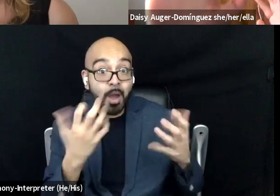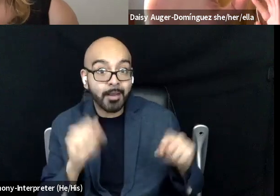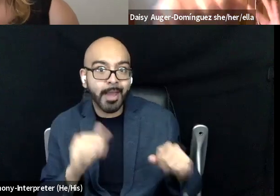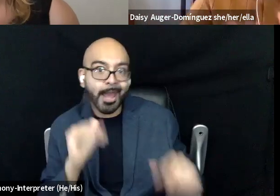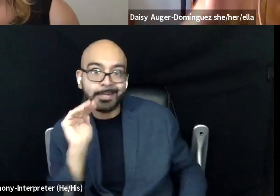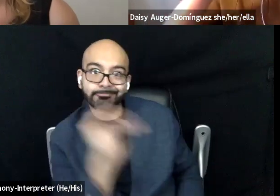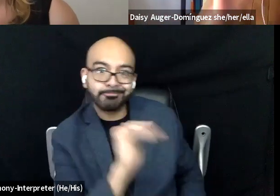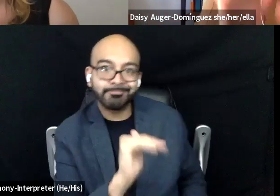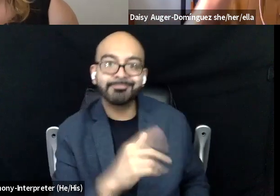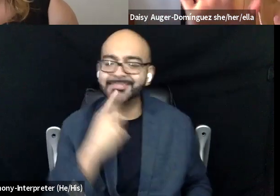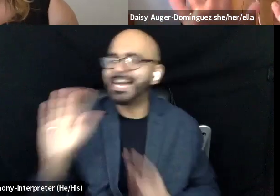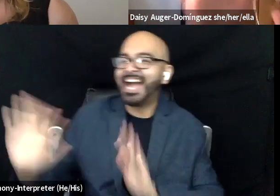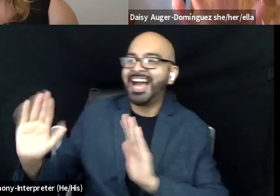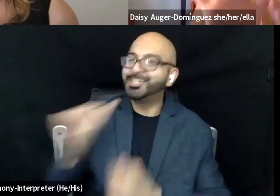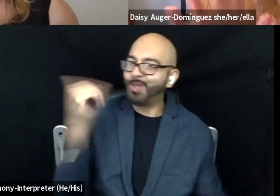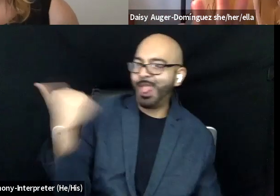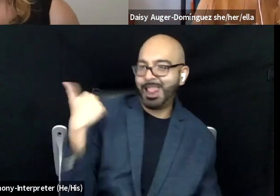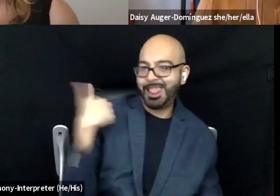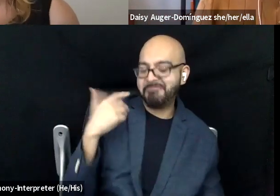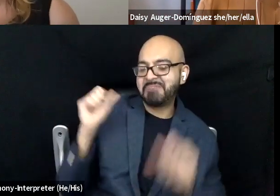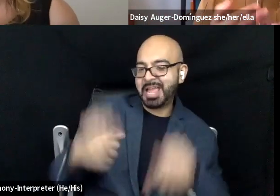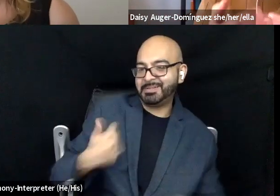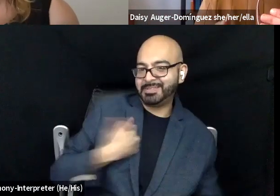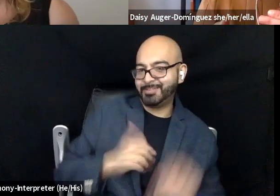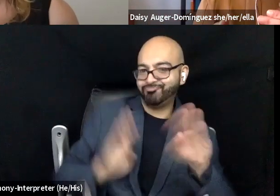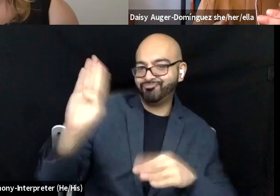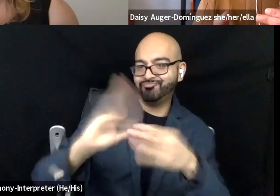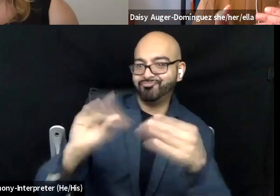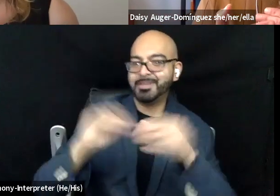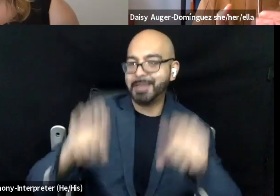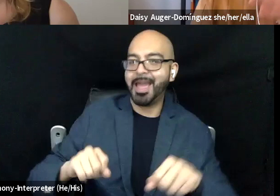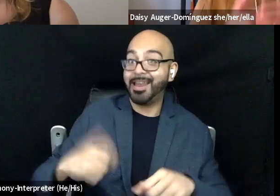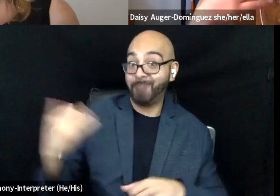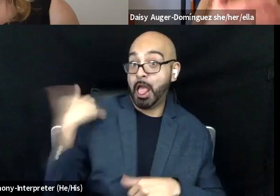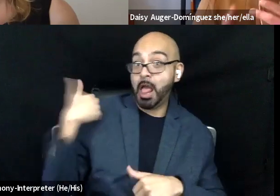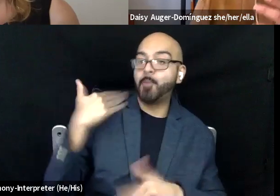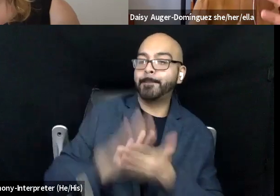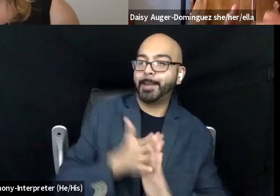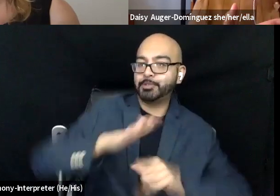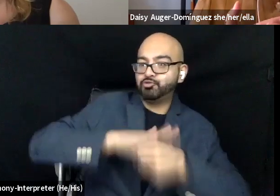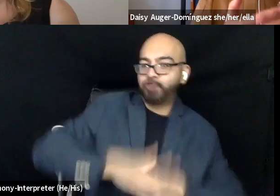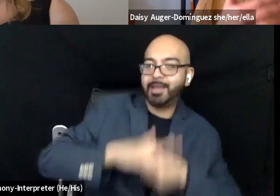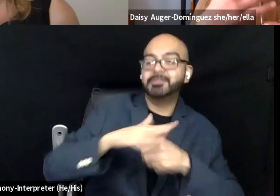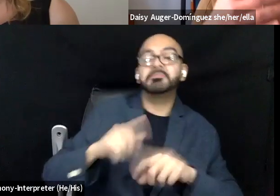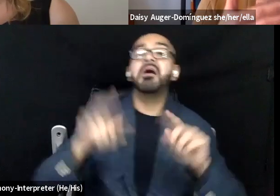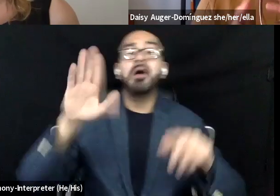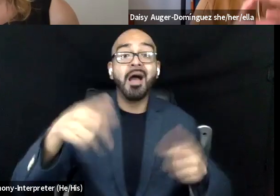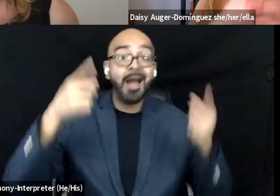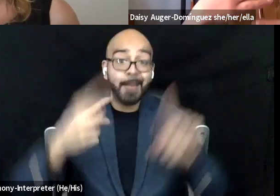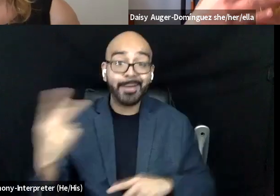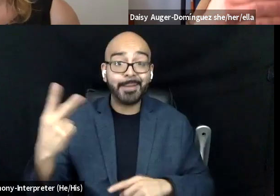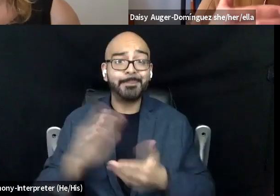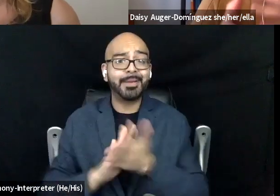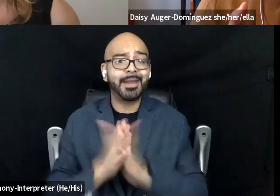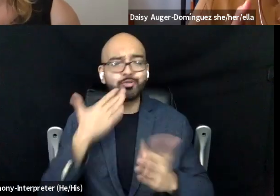going to stress me out. I was like, but I promise you I'll talk. And what happened was that we not only built a really great relationship, was that I not